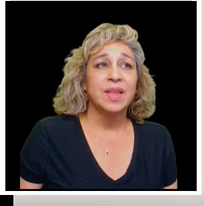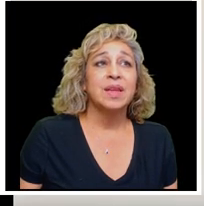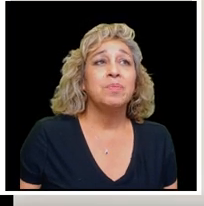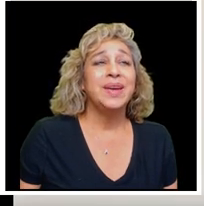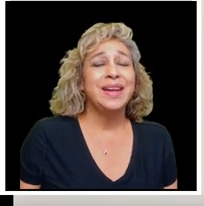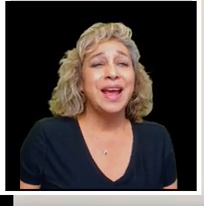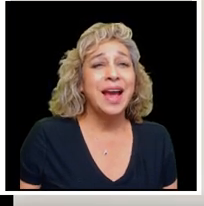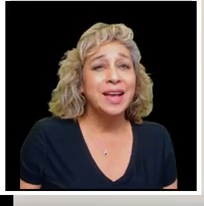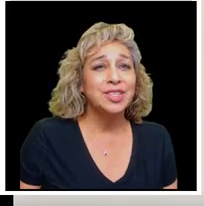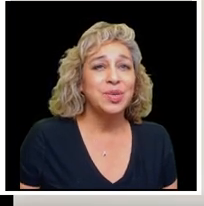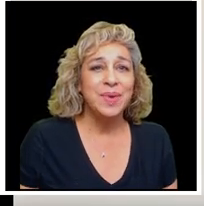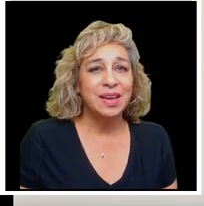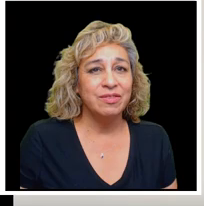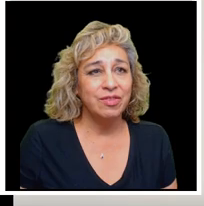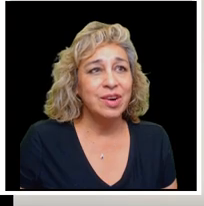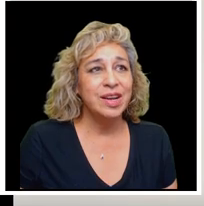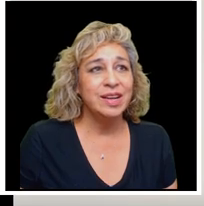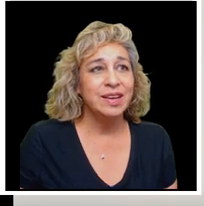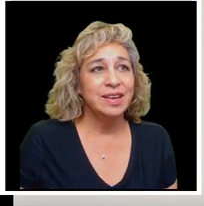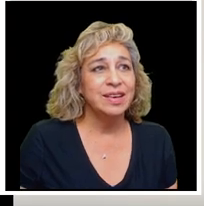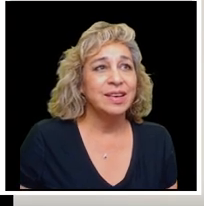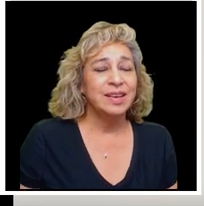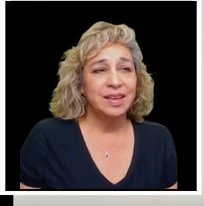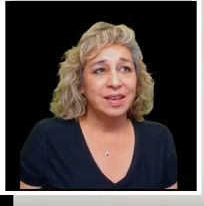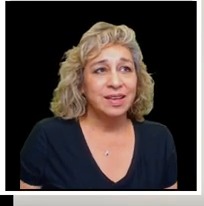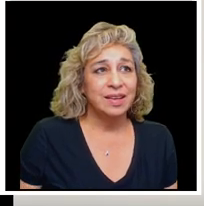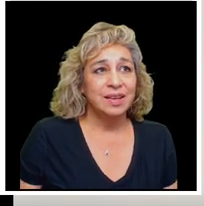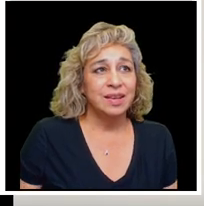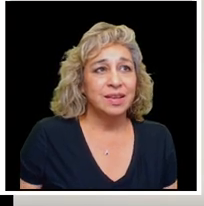but it has to be converted